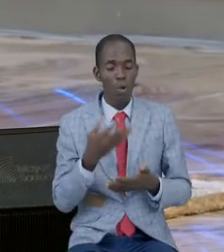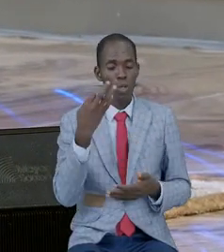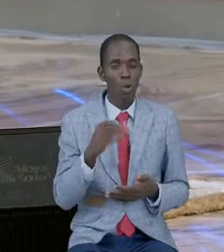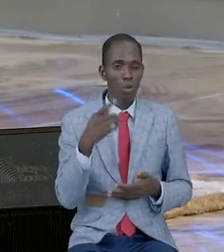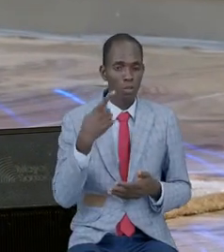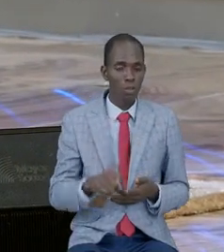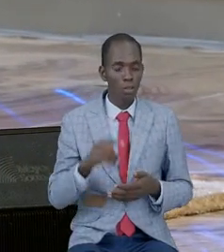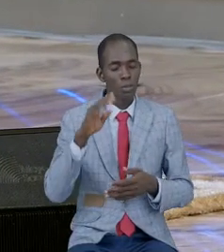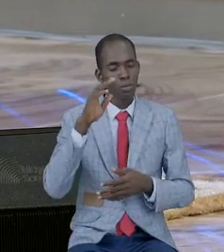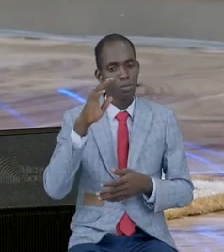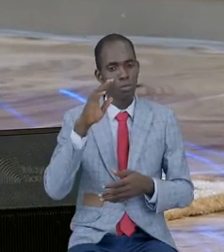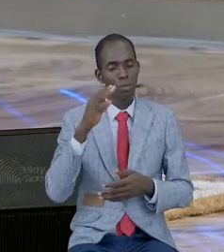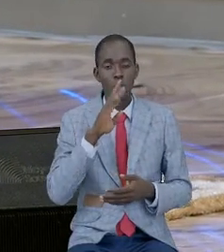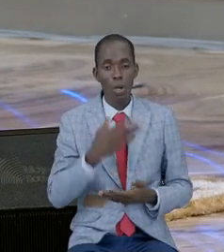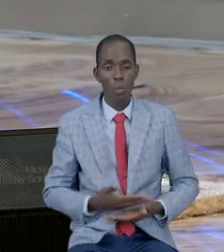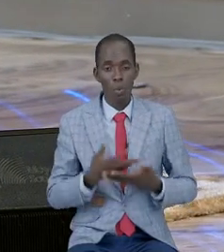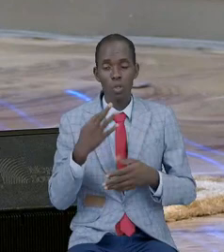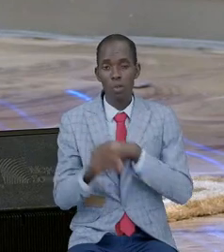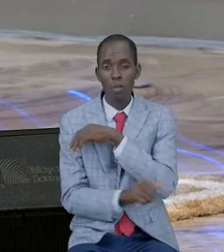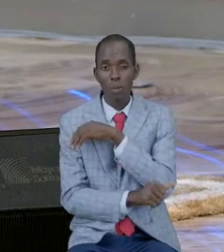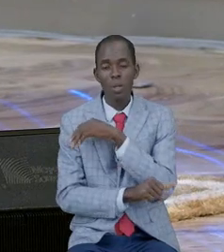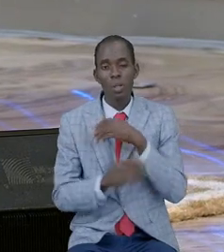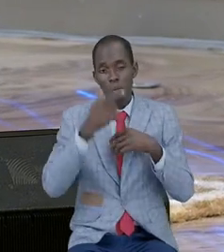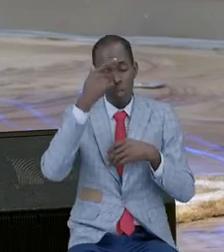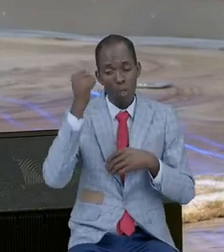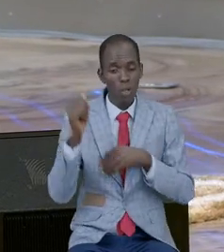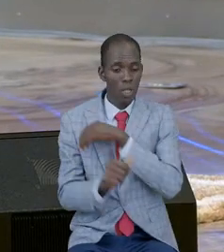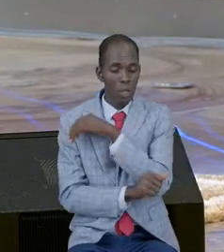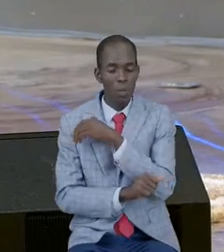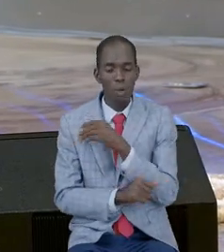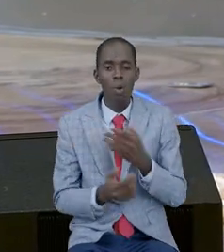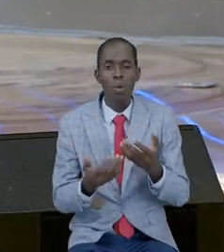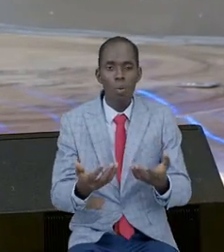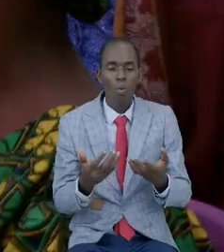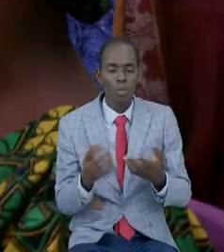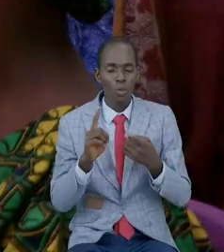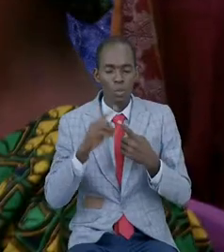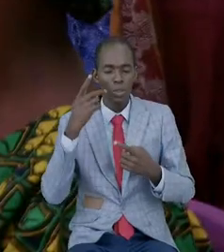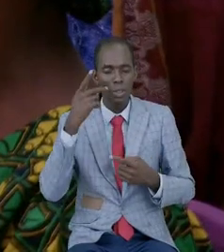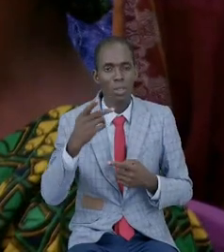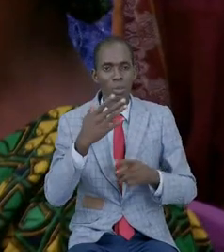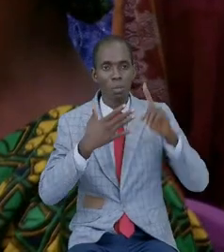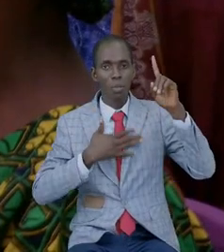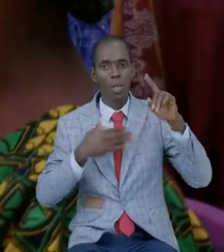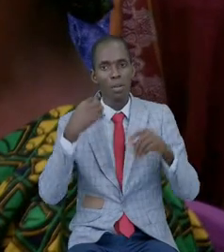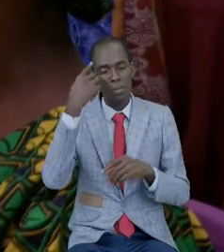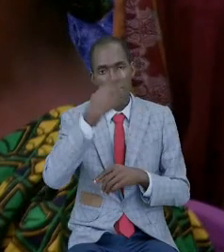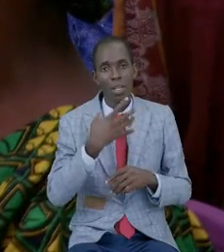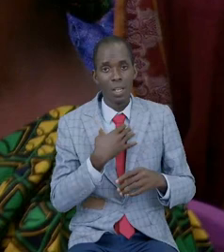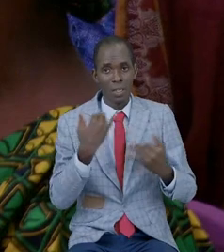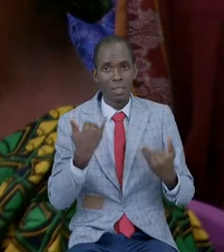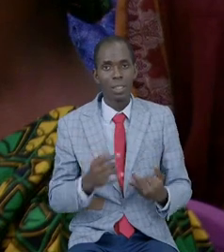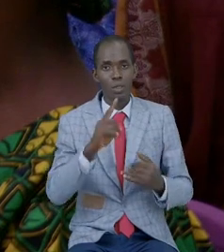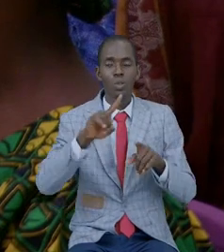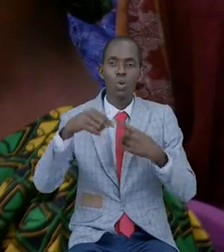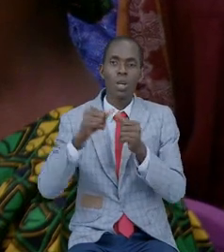my days and it's so easy and you rejoice and you go about to kill me and they said who